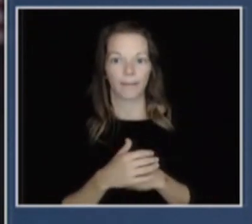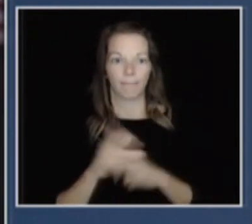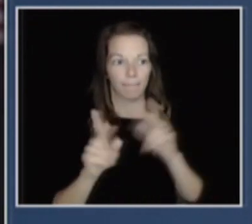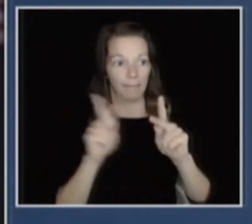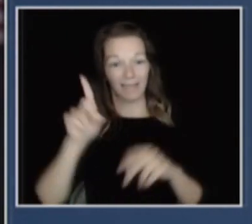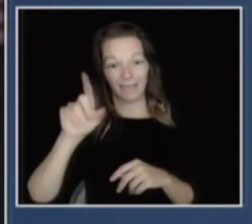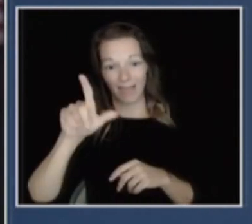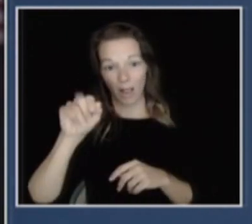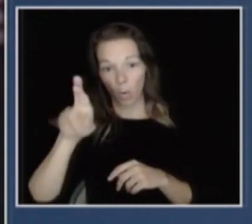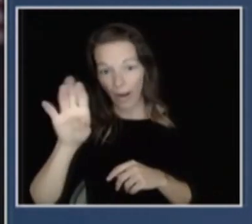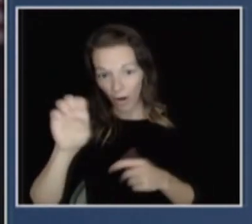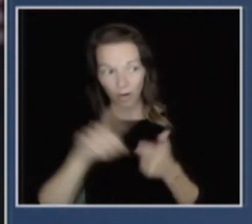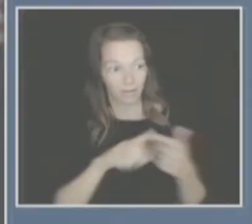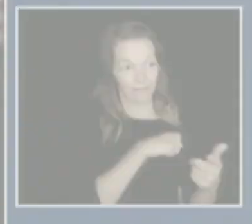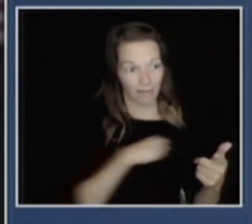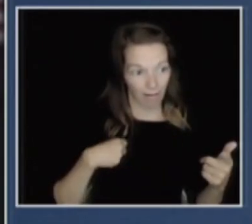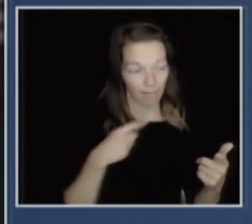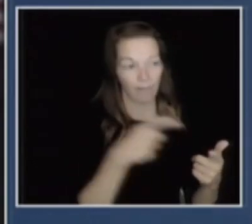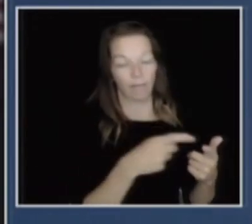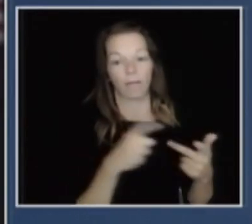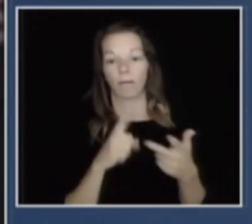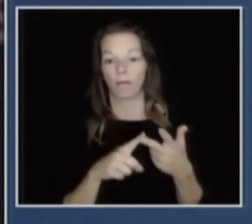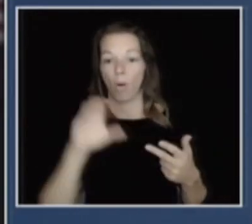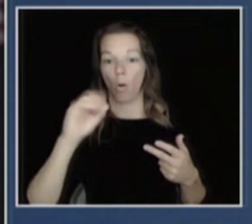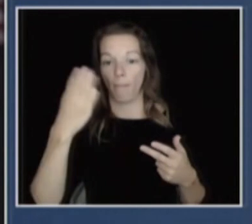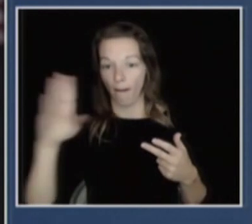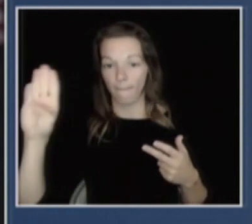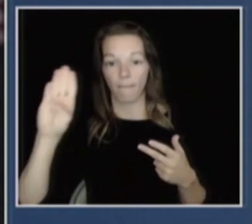Delaware, my staff in the Senate, the